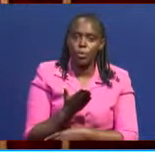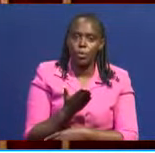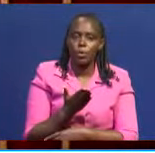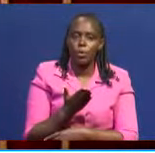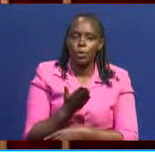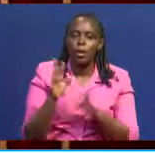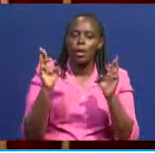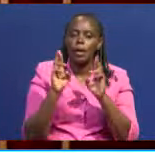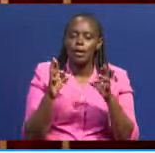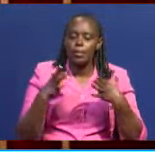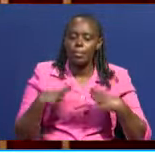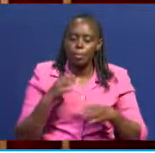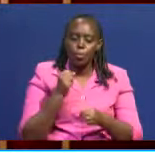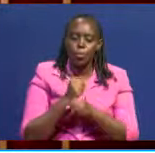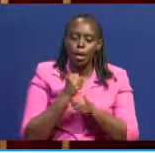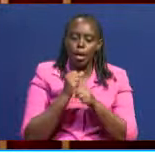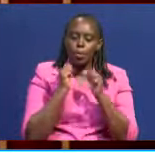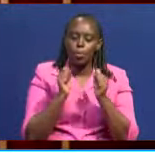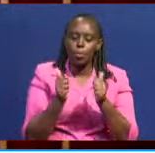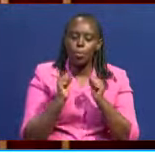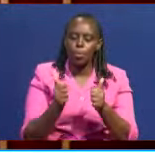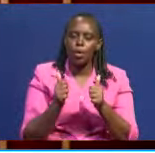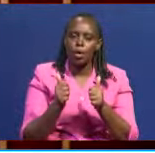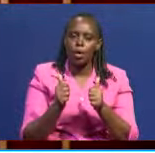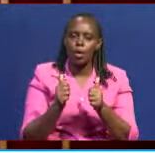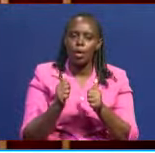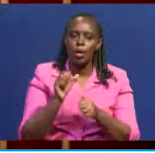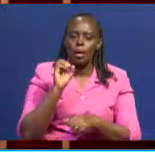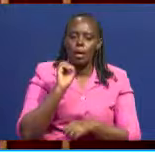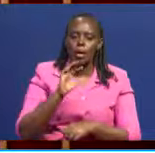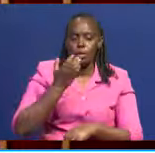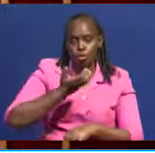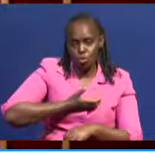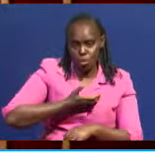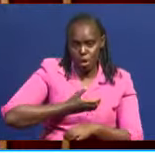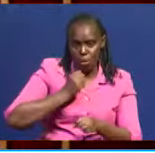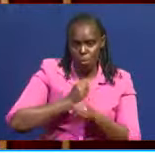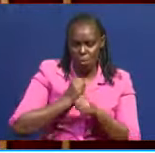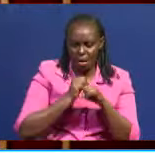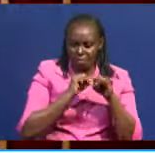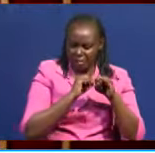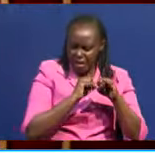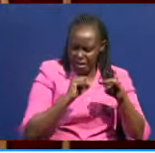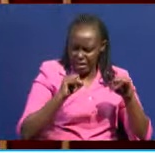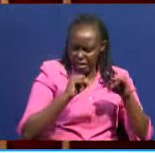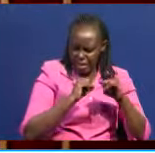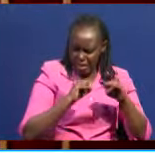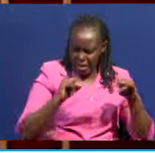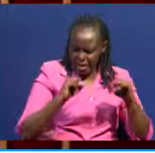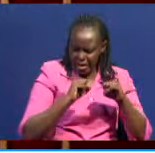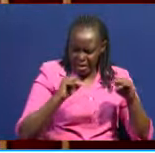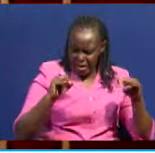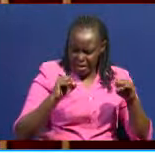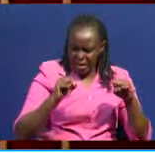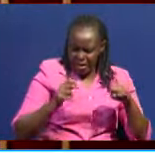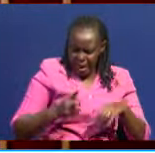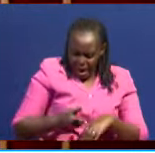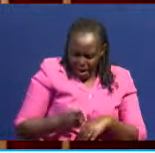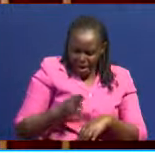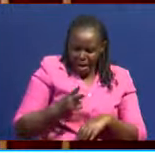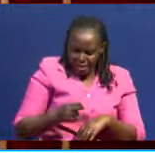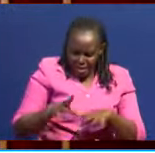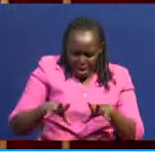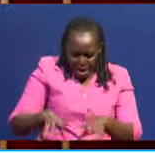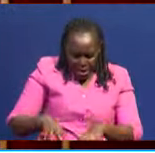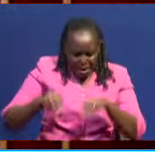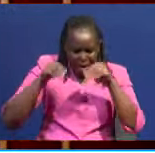acclimatize. Already his people are doing good work. The Nairobi County government staff are doing in terms of cleaning, cutting the grass, and